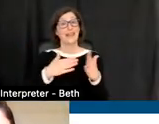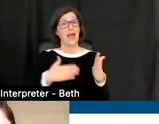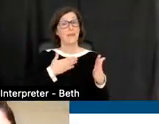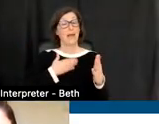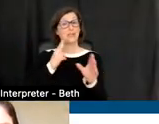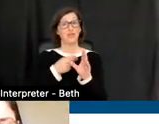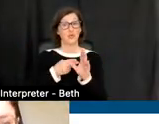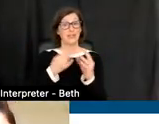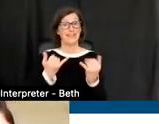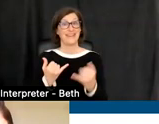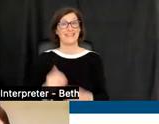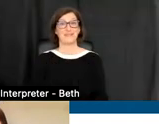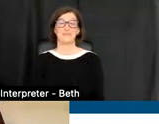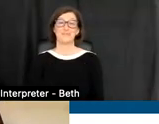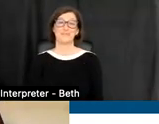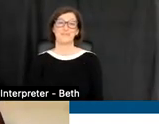you all.